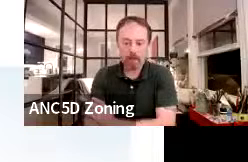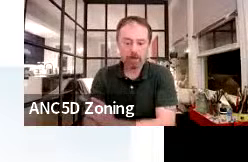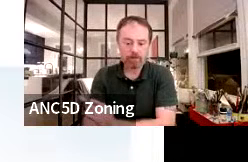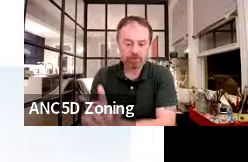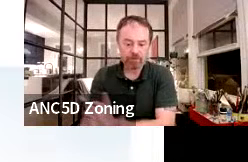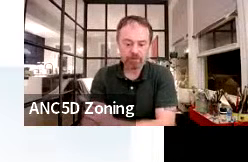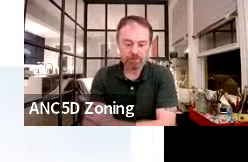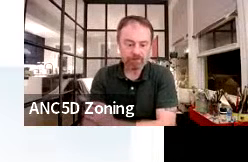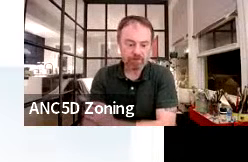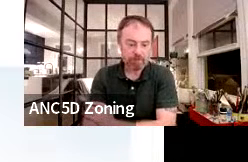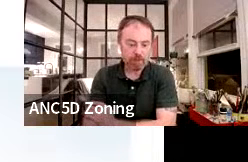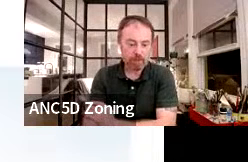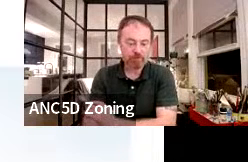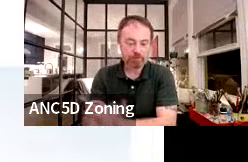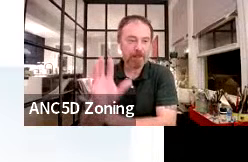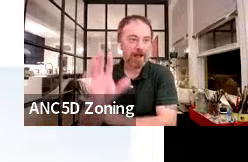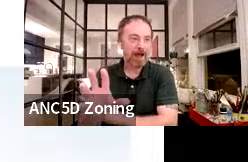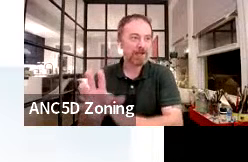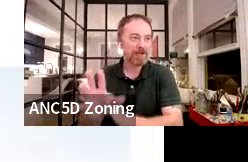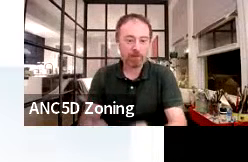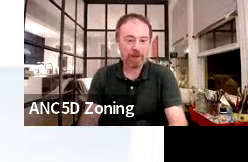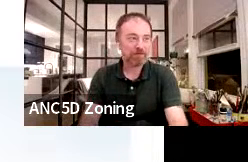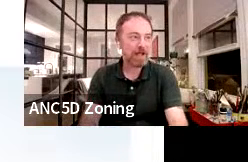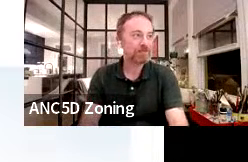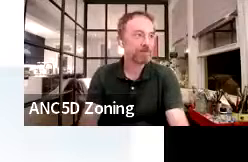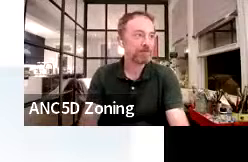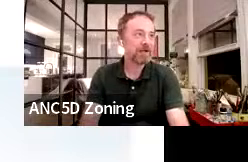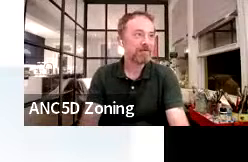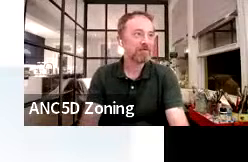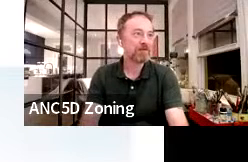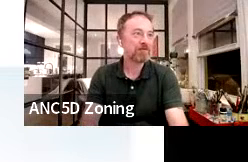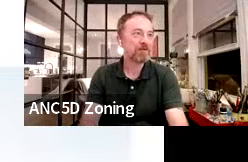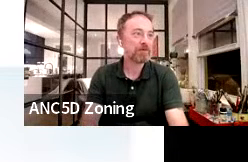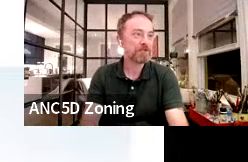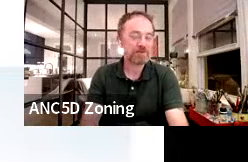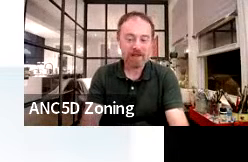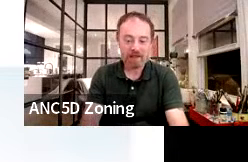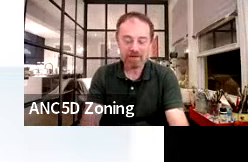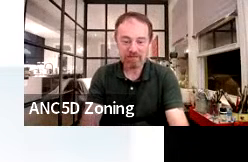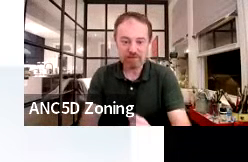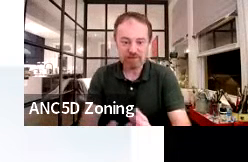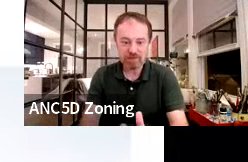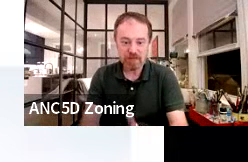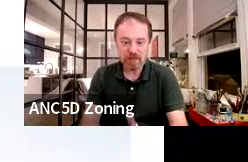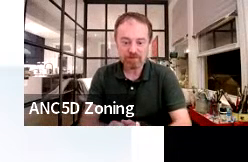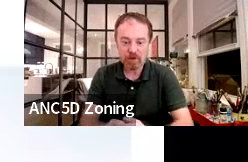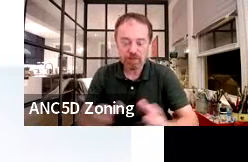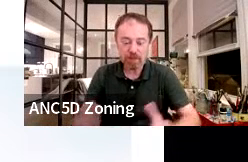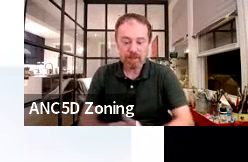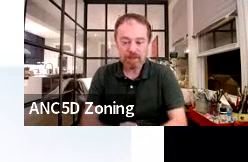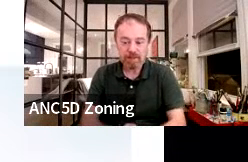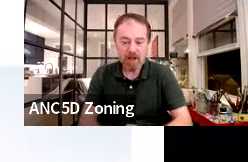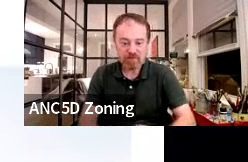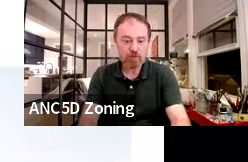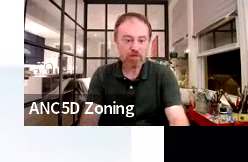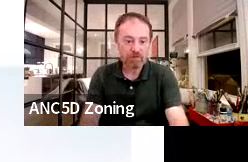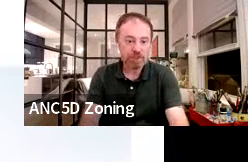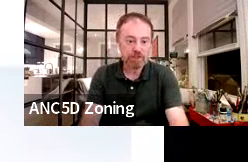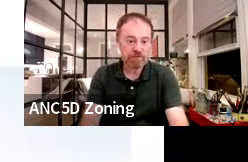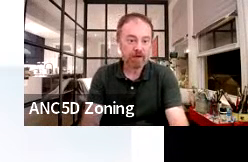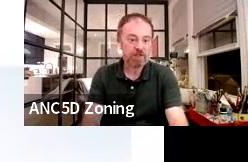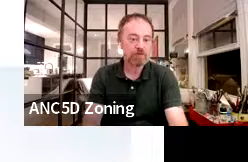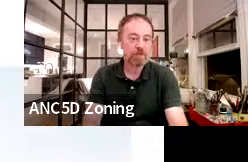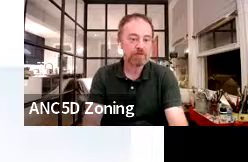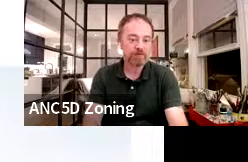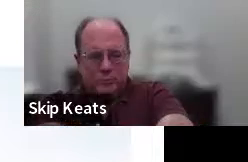Well, Skip, I just want to wait for an answer for the first questions. Do you guys know the average square